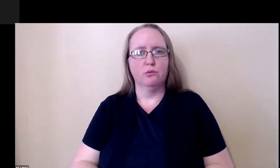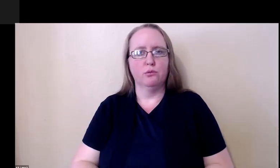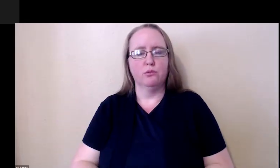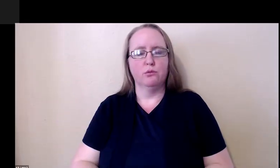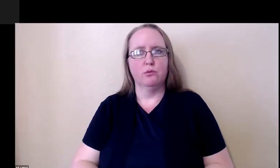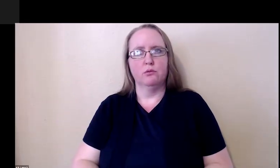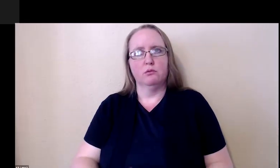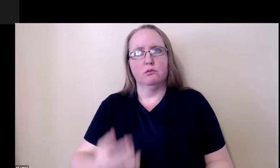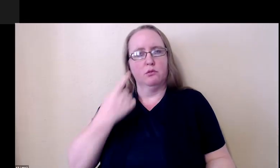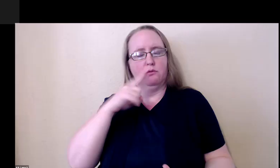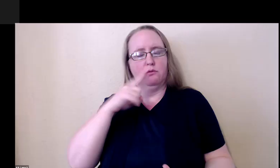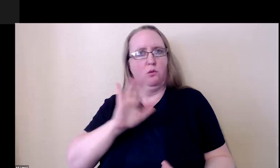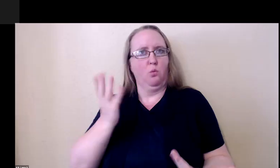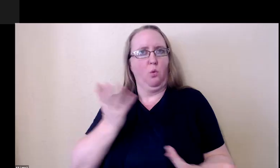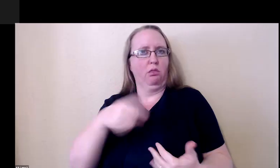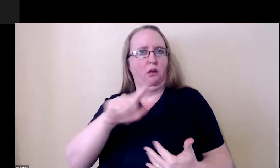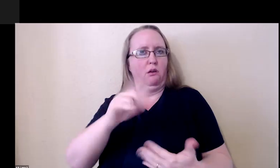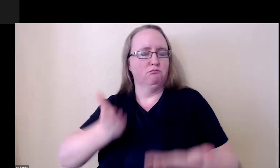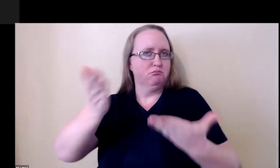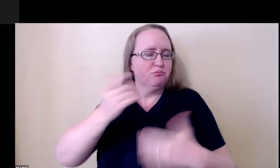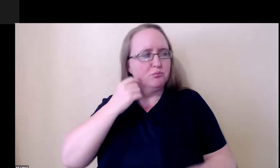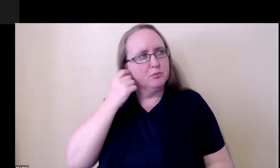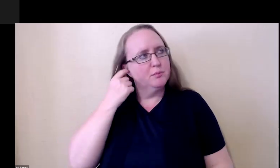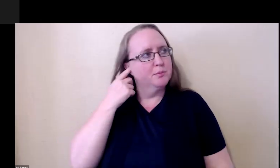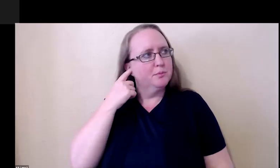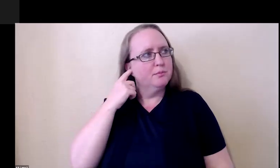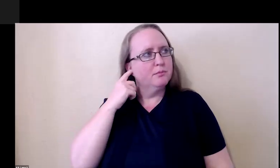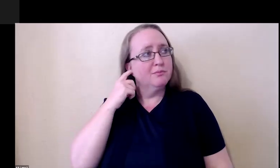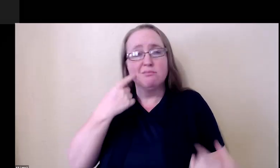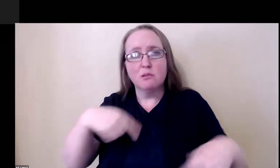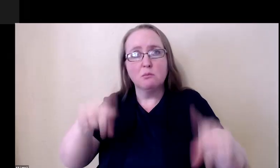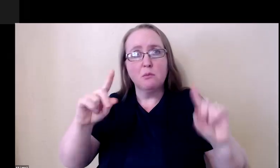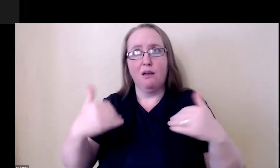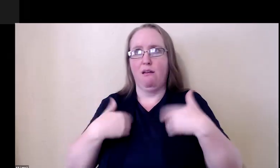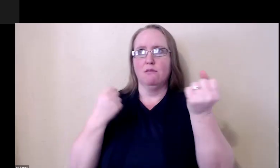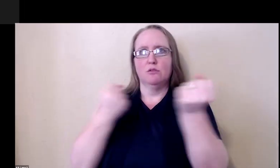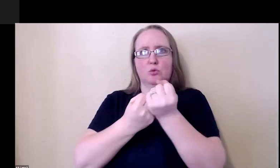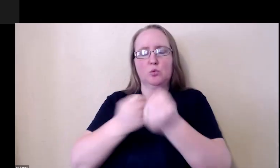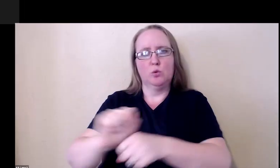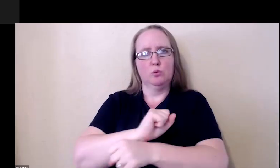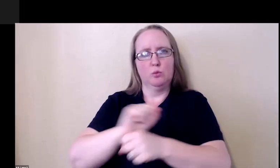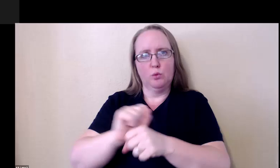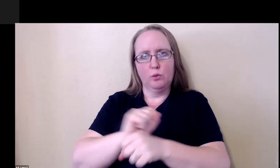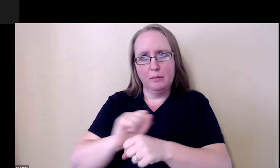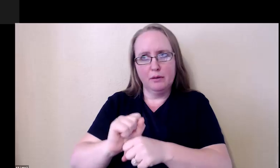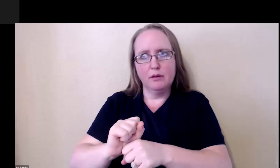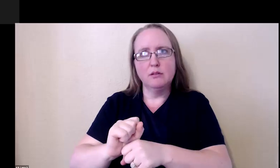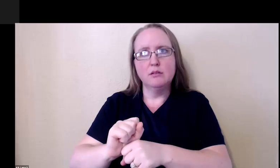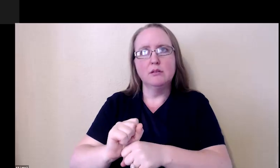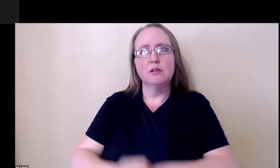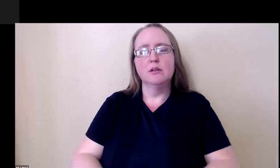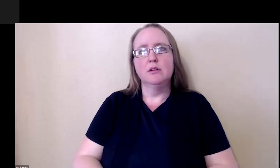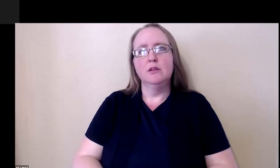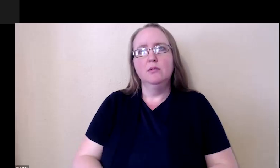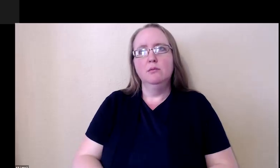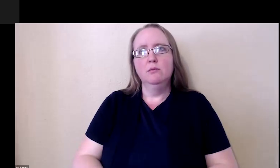for what it was offering. And then when she finally did have supported employment, um, they